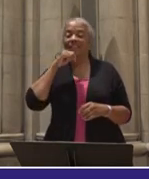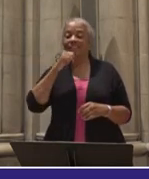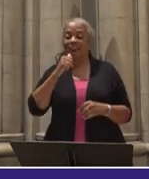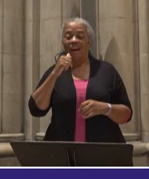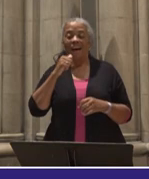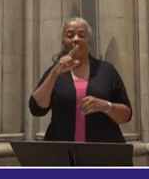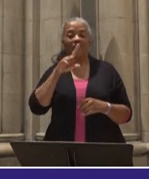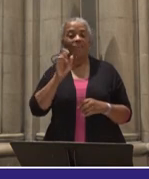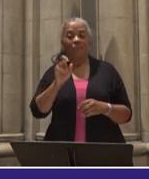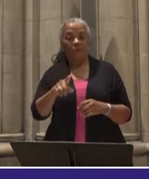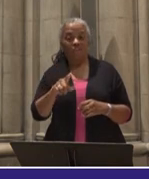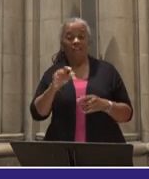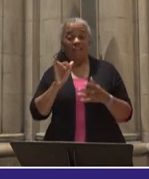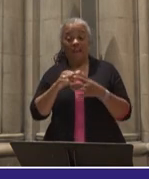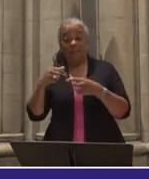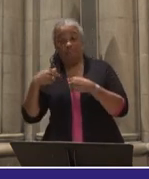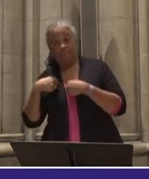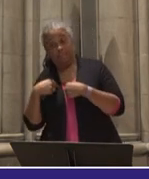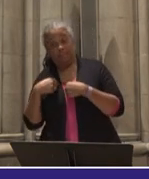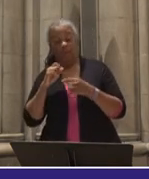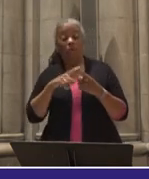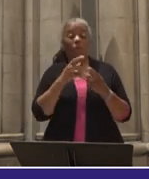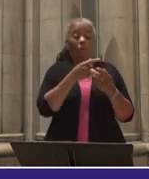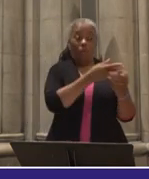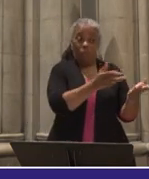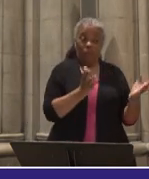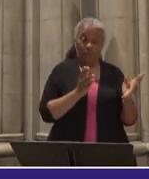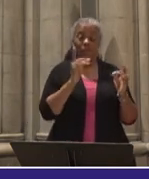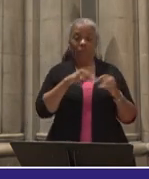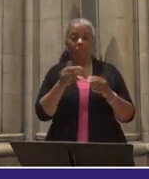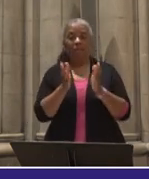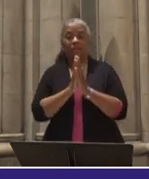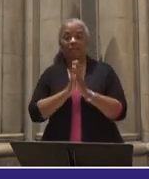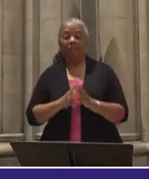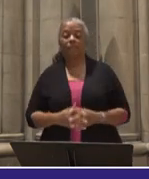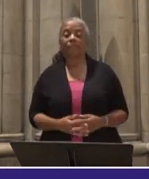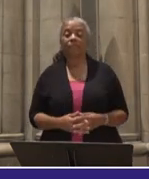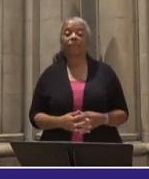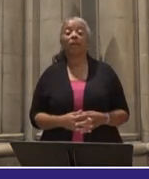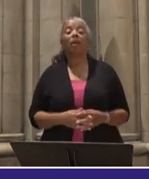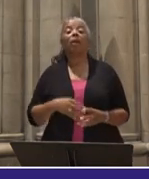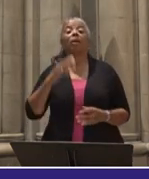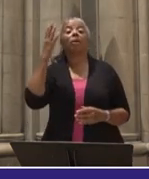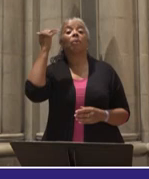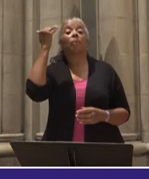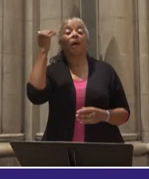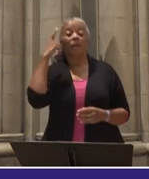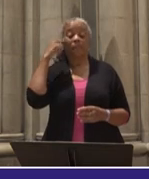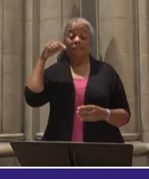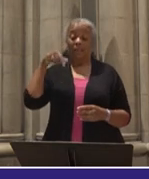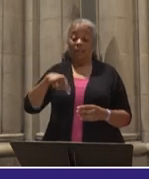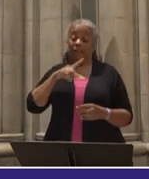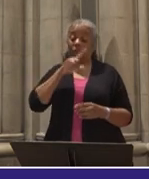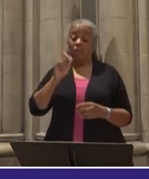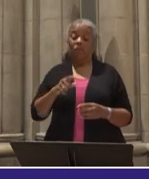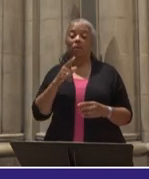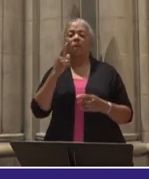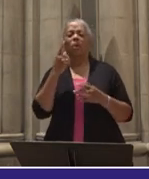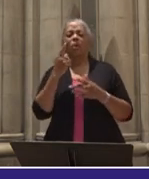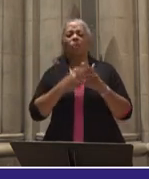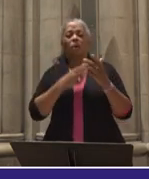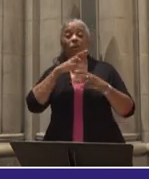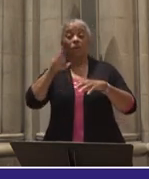question that I or we should be asking. For the fact of the matter is, what was